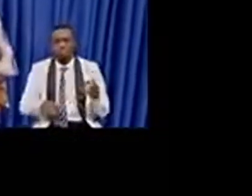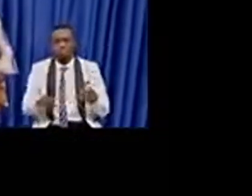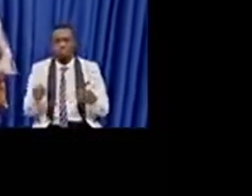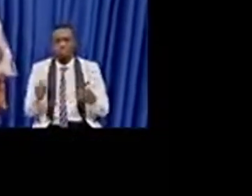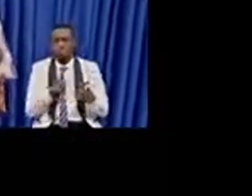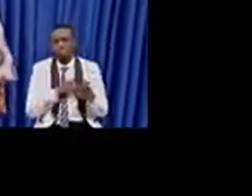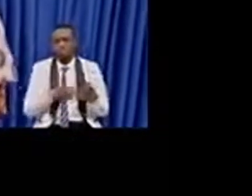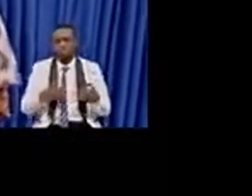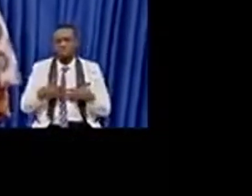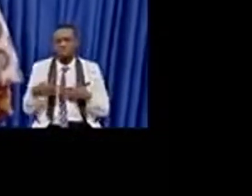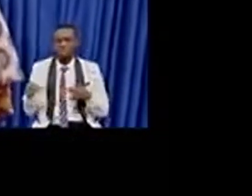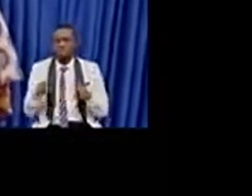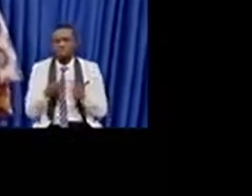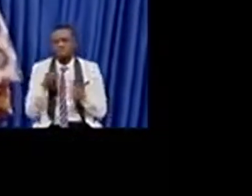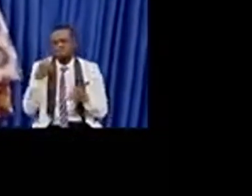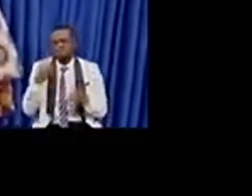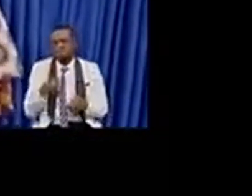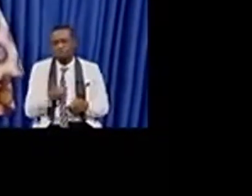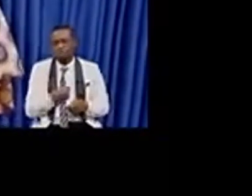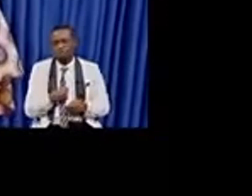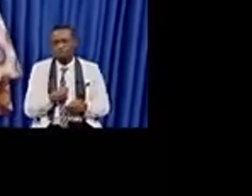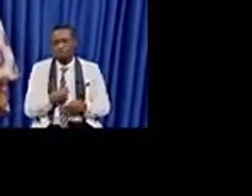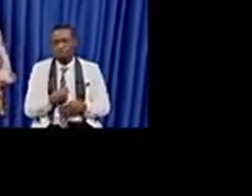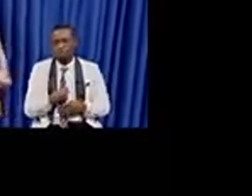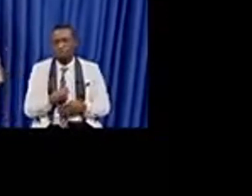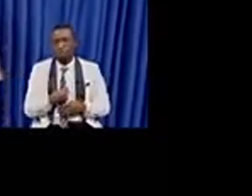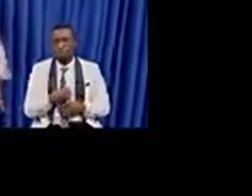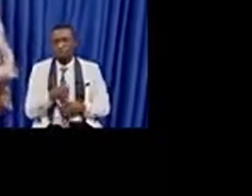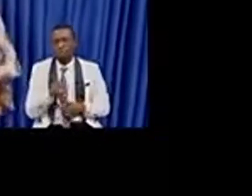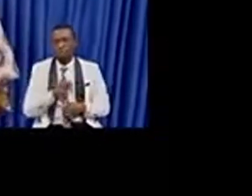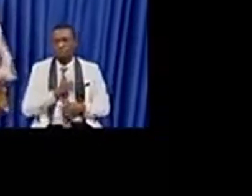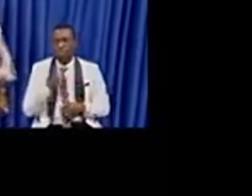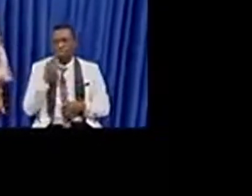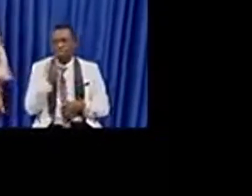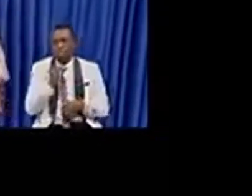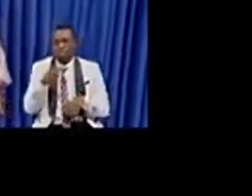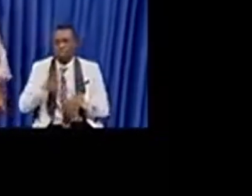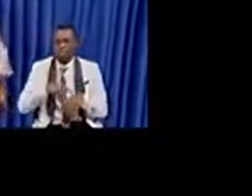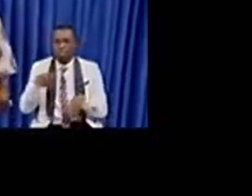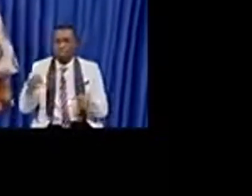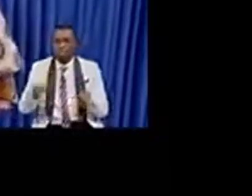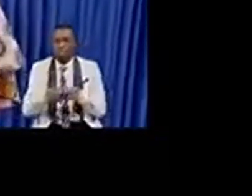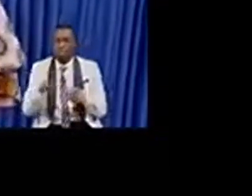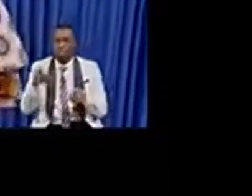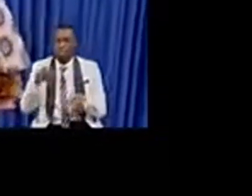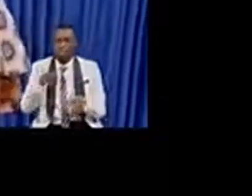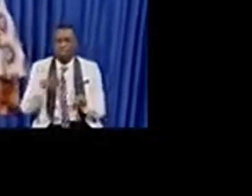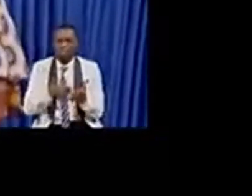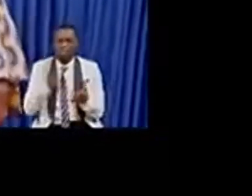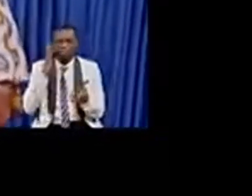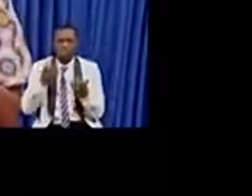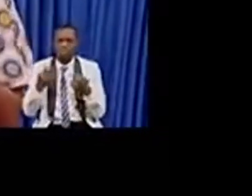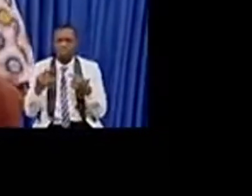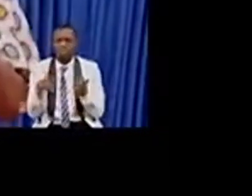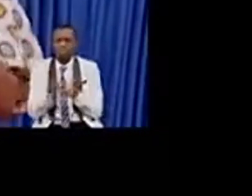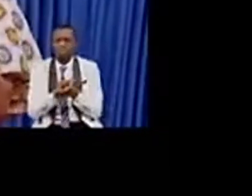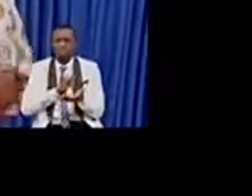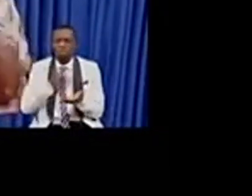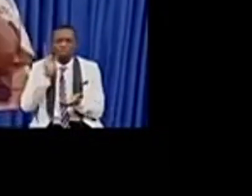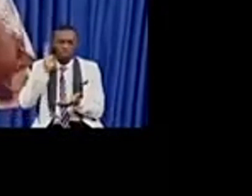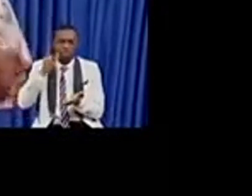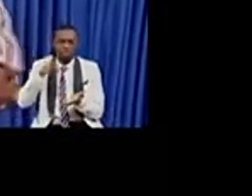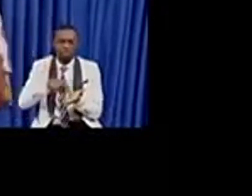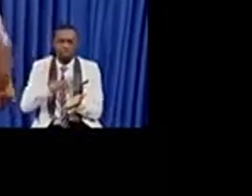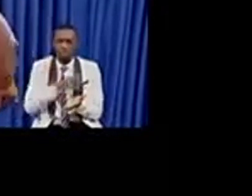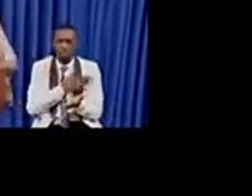me. I said a time like this will come that I will stand and give testimony. During the GCK, all